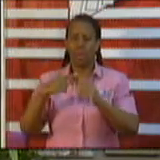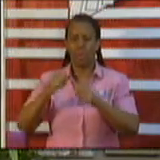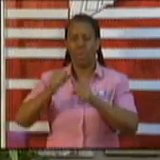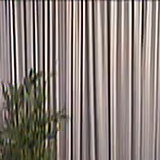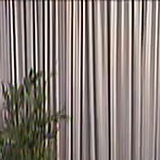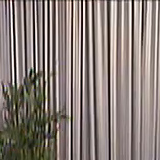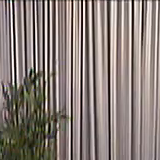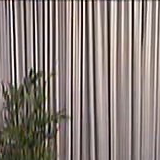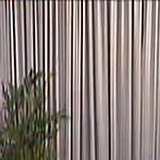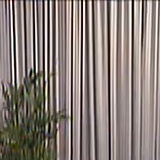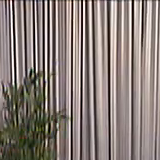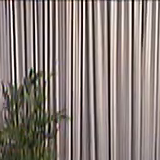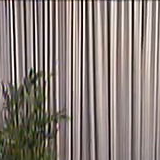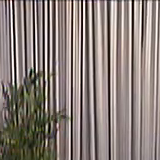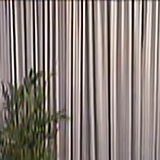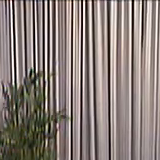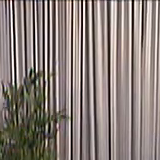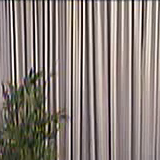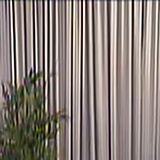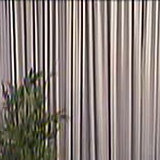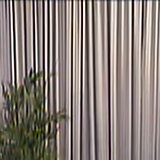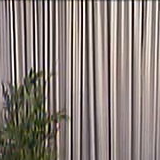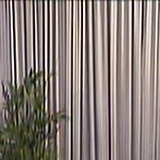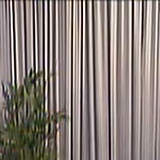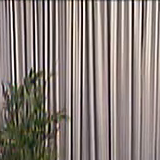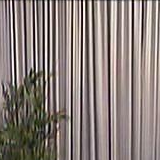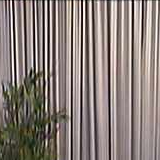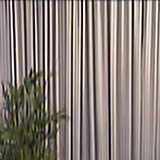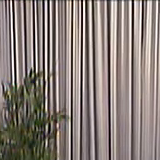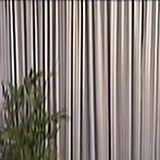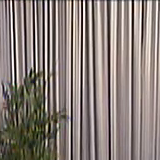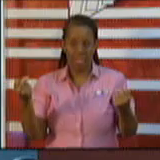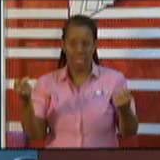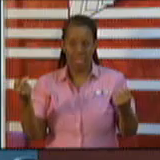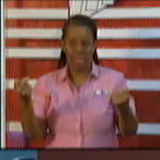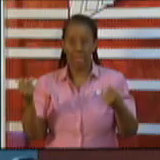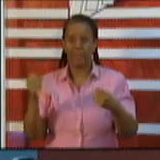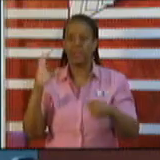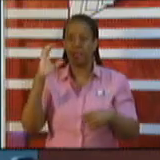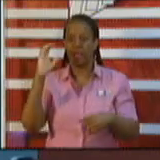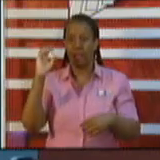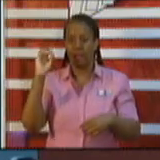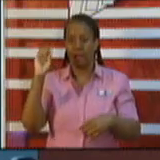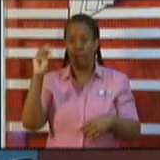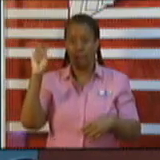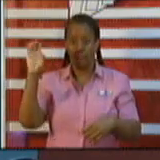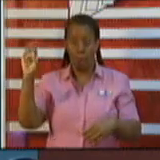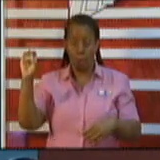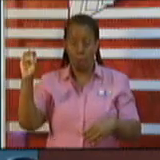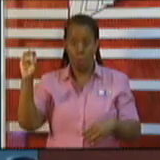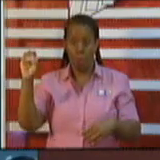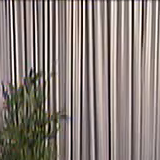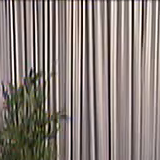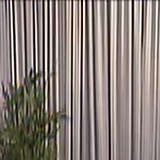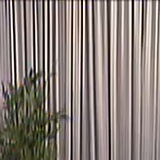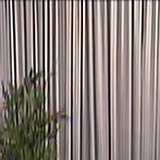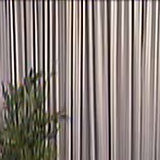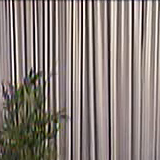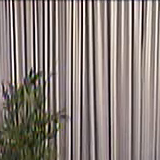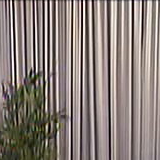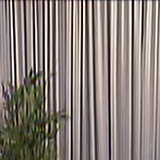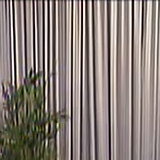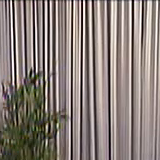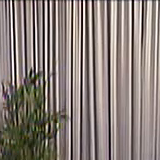Minister of Health, the Honourable Terence D'Alsing, the Chief Medical Officer, Dr. Roshan Parasram, and the Minister of National Security,